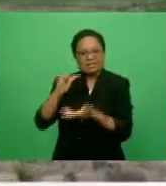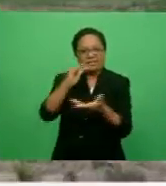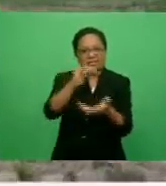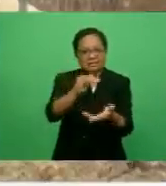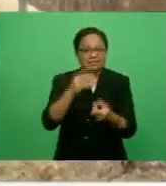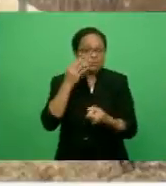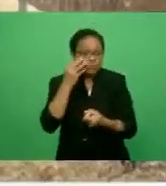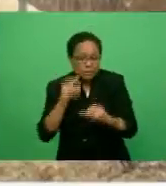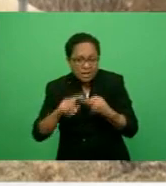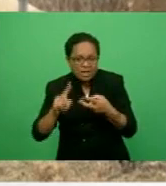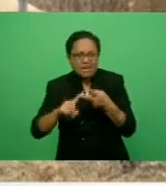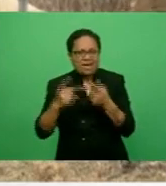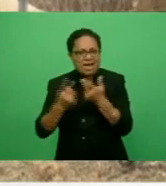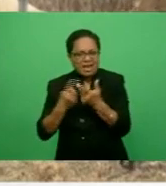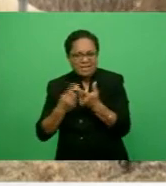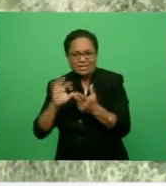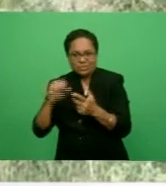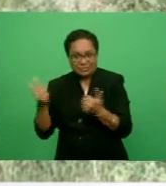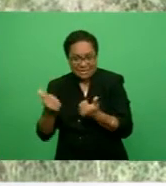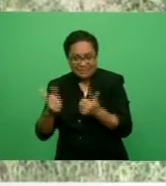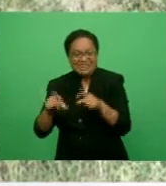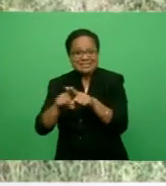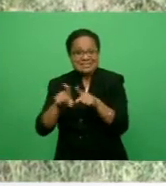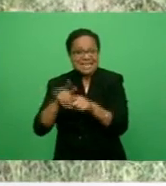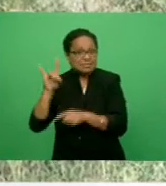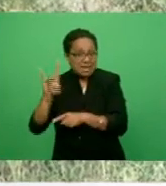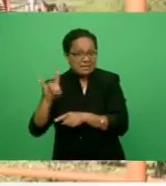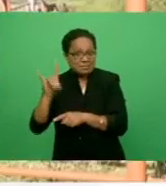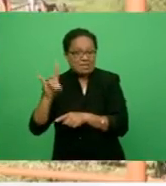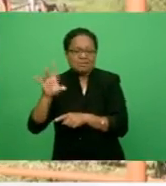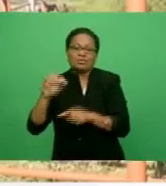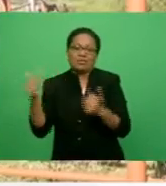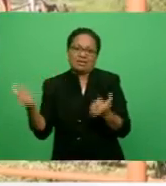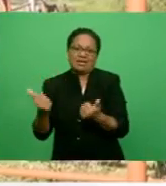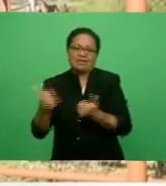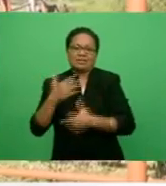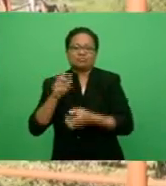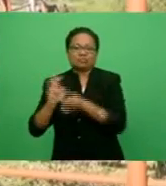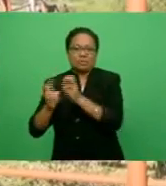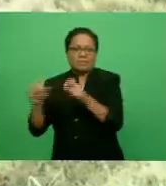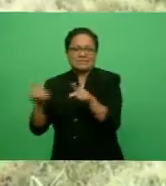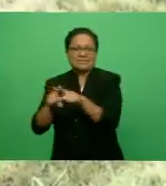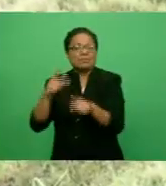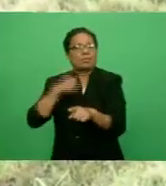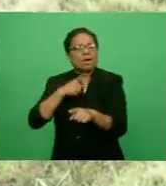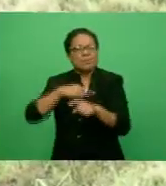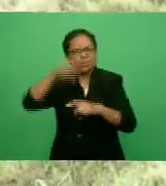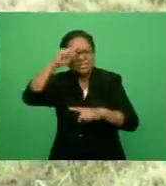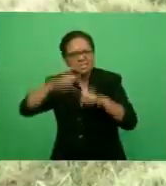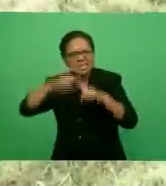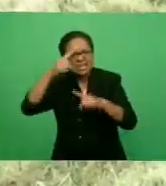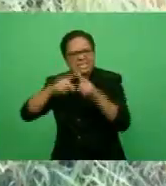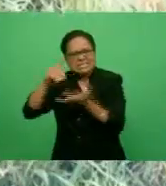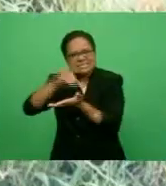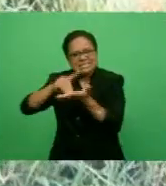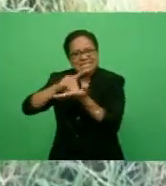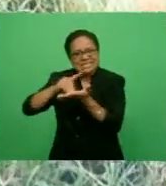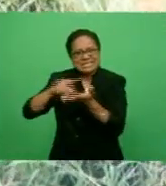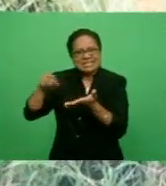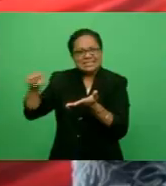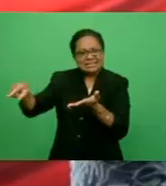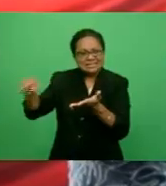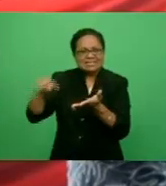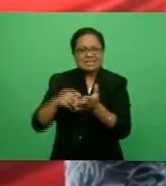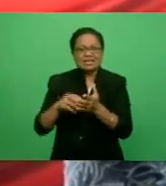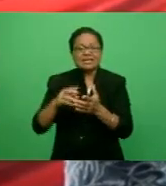are being affected, the livestock sector has also been affected. This is mainly due to the diseases such as brucellosis and tuberculosis.